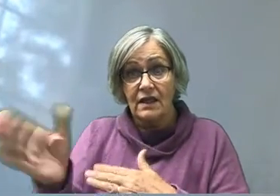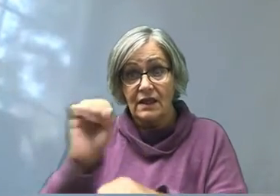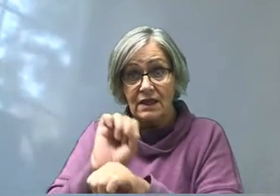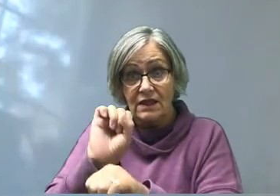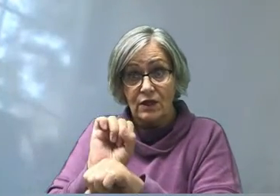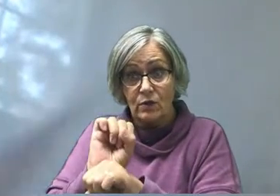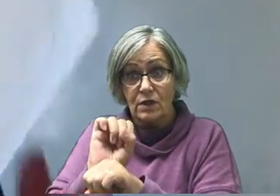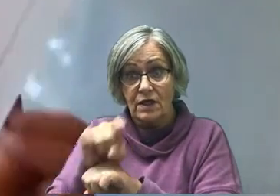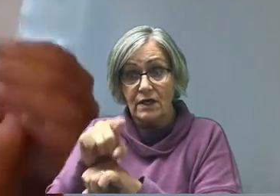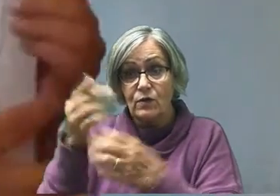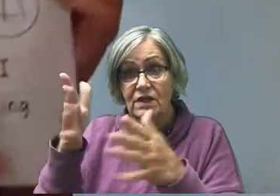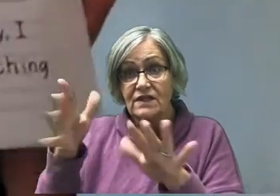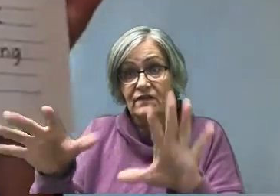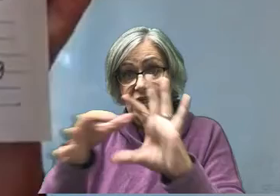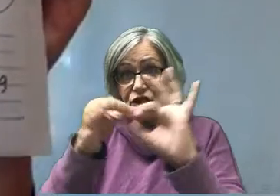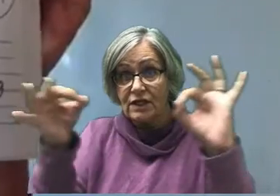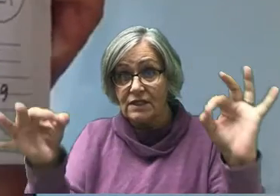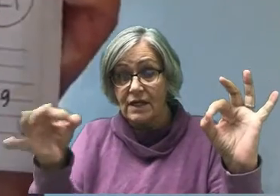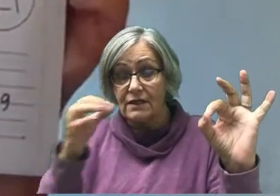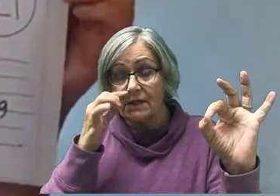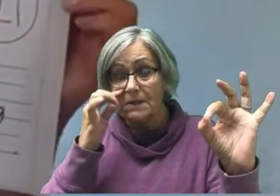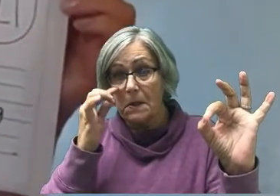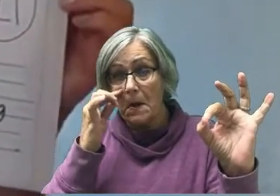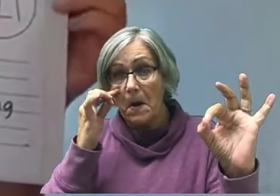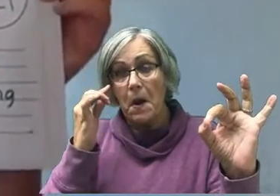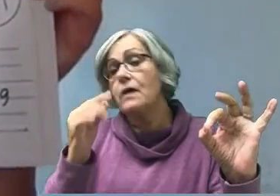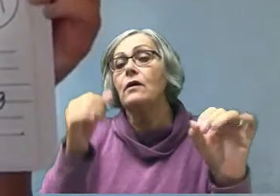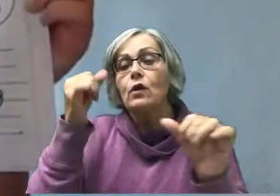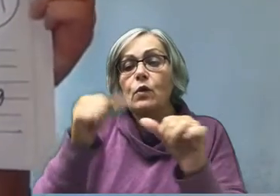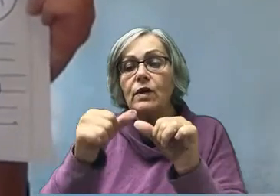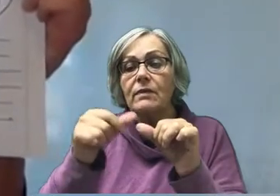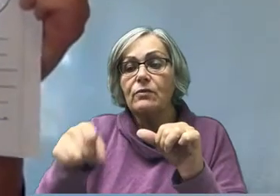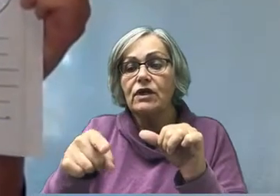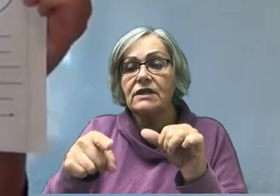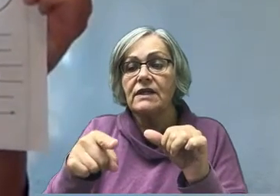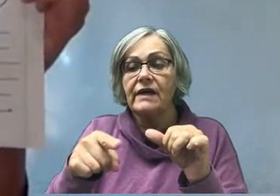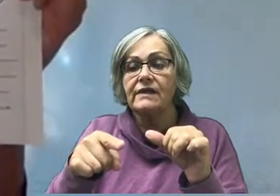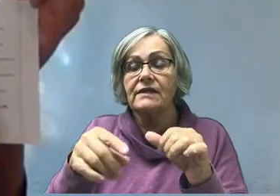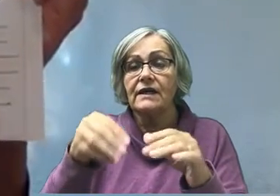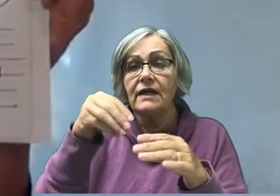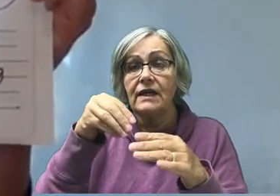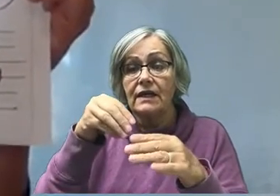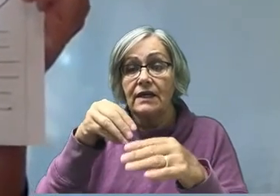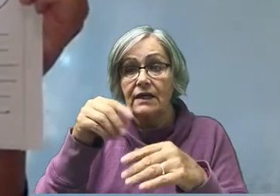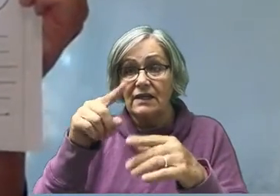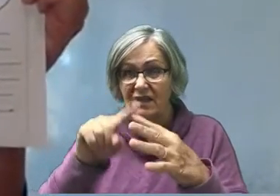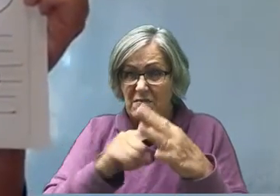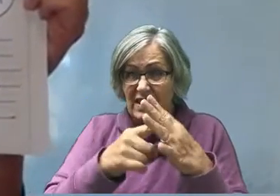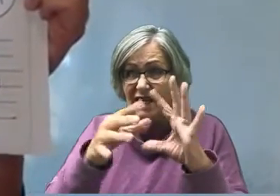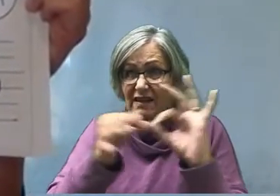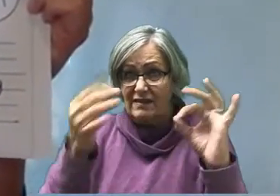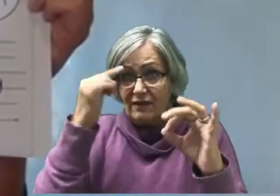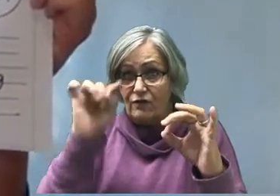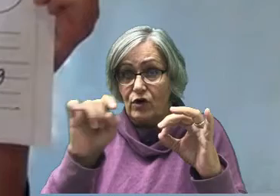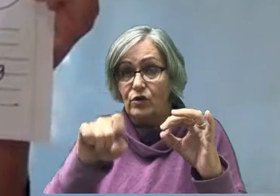on was finishing that sentence. Okay, remember this had the beginning of the sentence done for